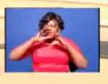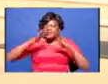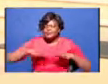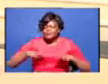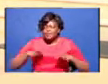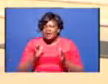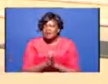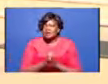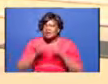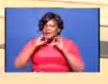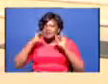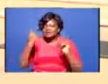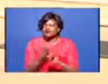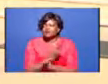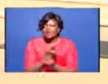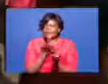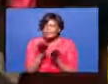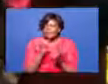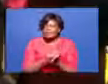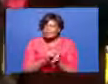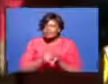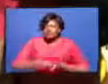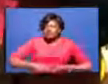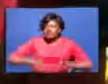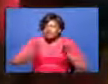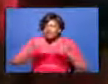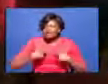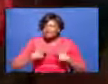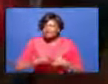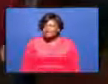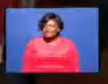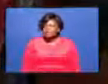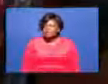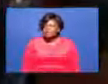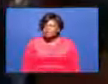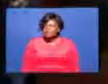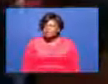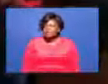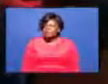bless businesses that are on the roadside.